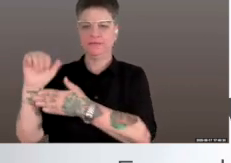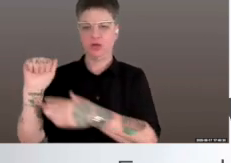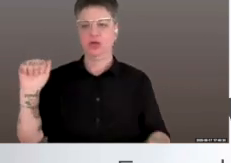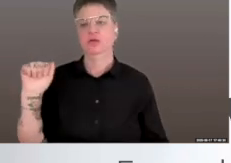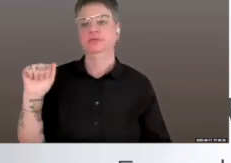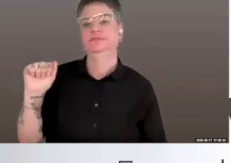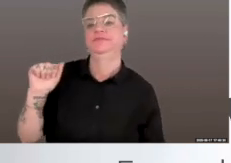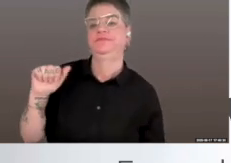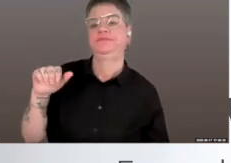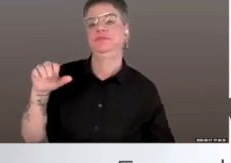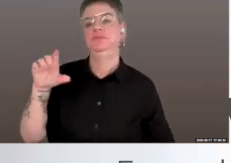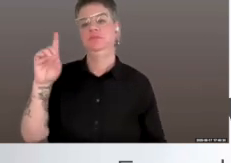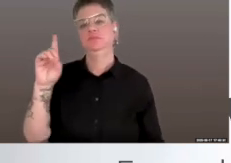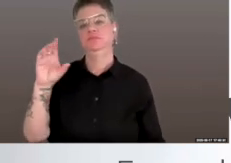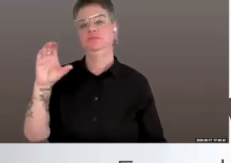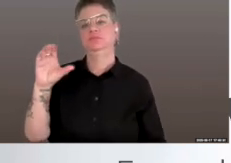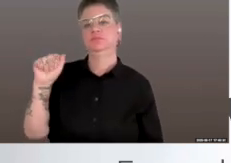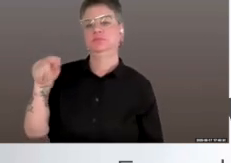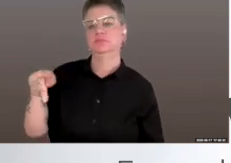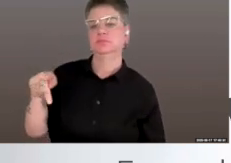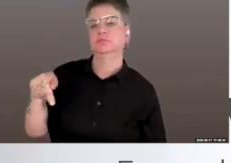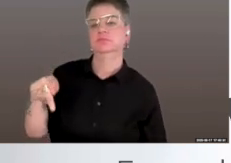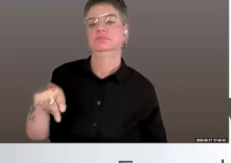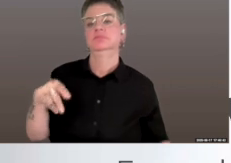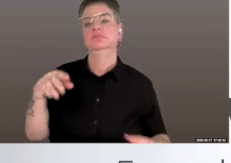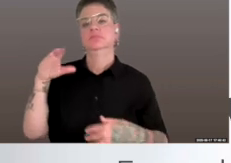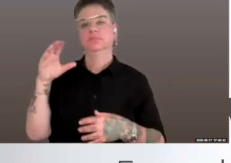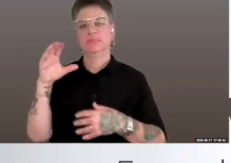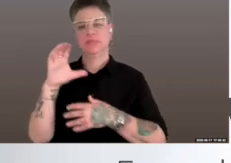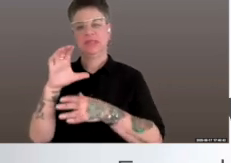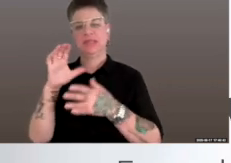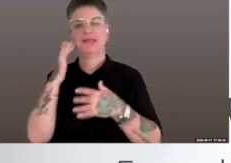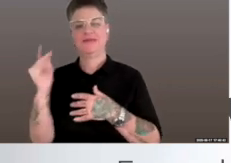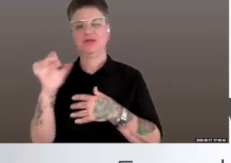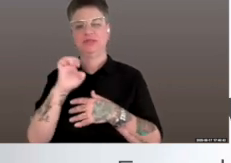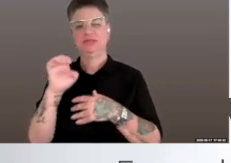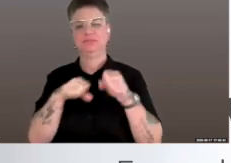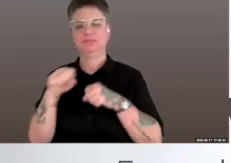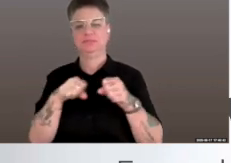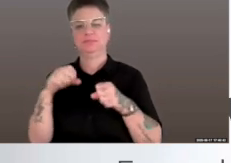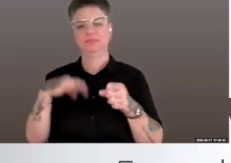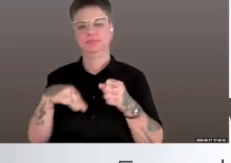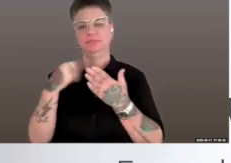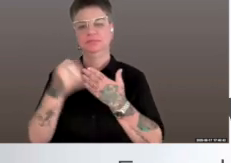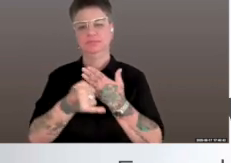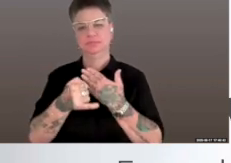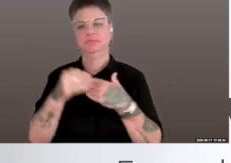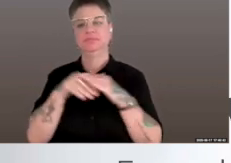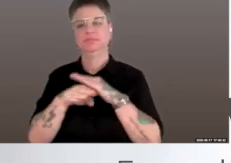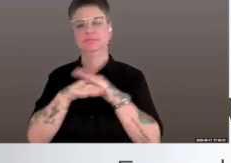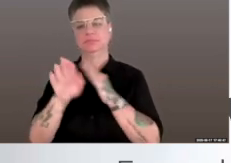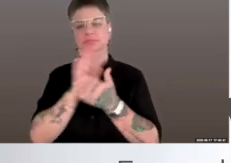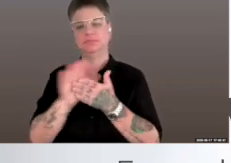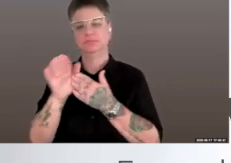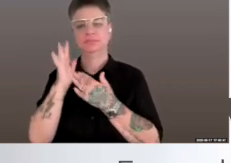their incentive, creating flexibility best suited for them and their needs. The Drive Clean Assistance Program is